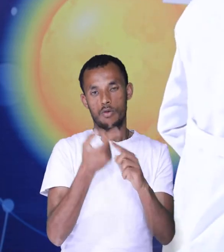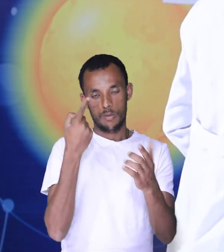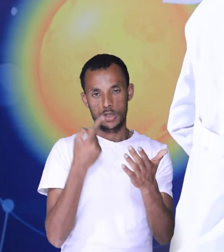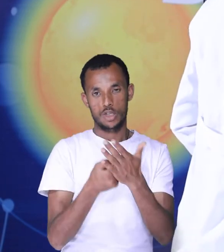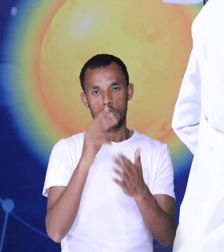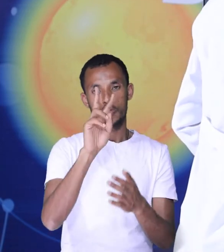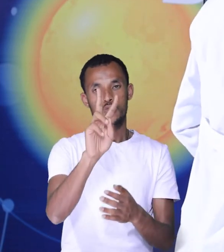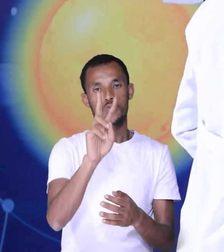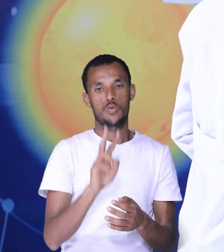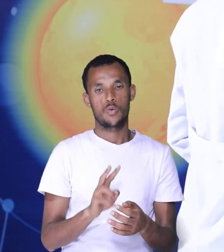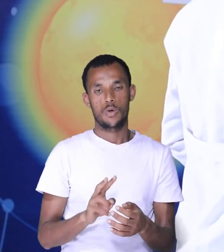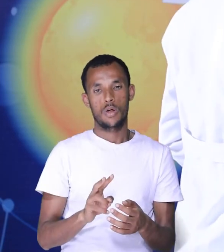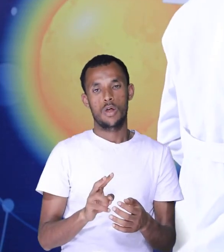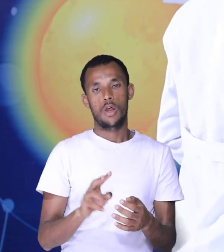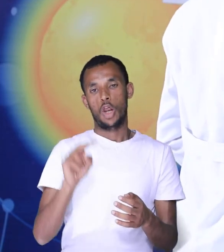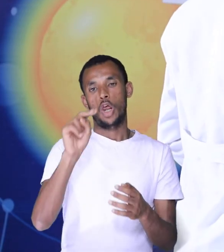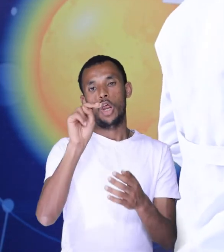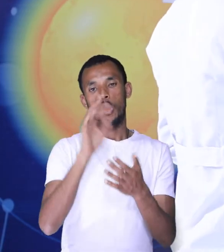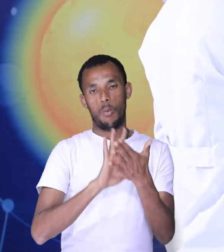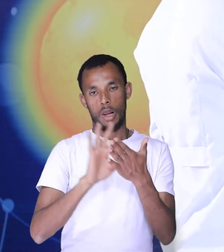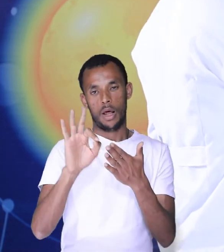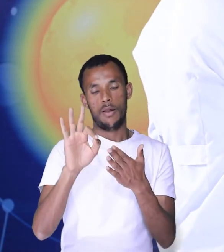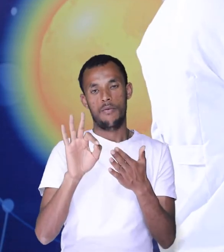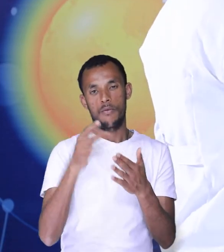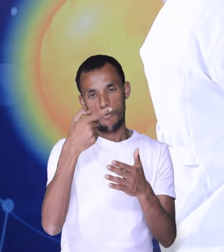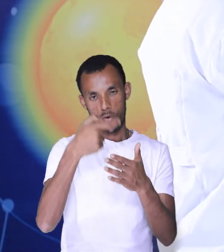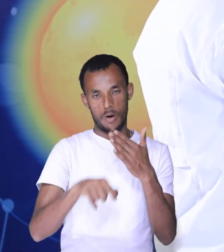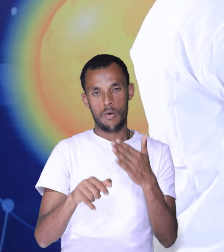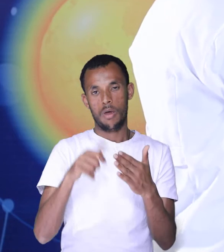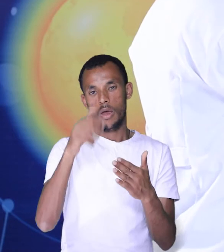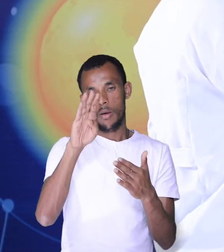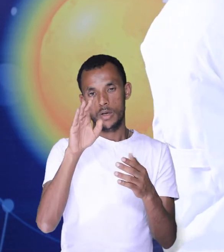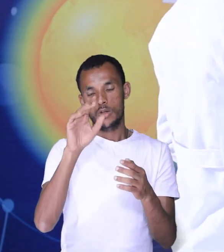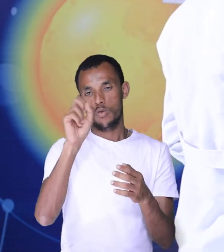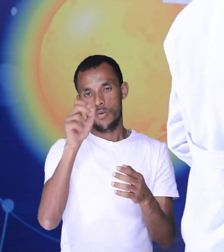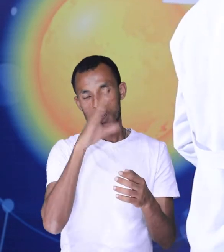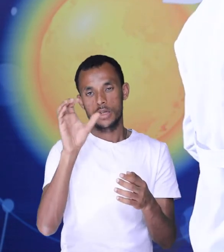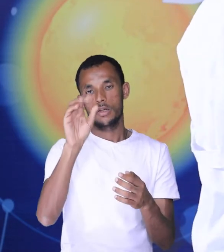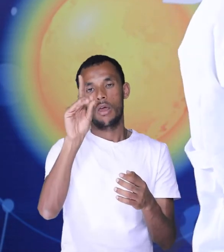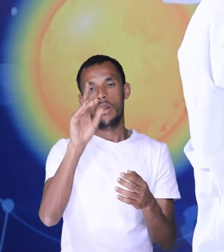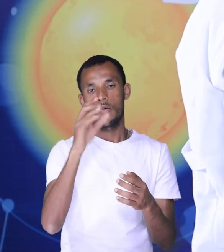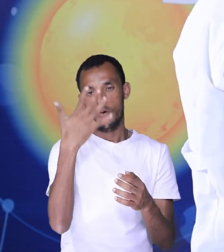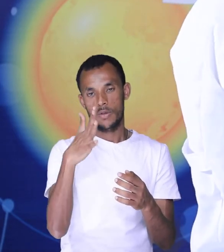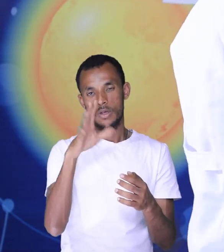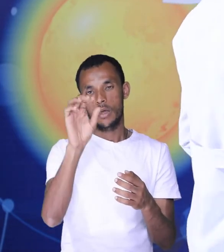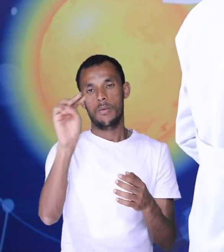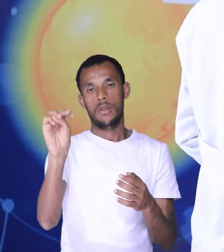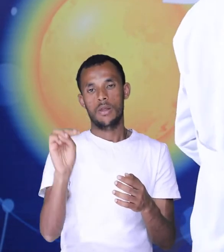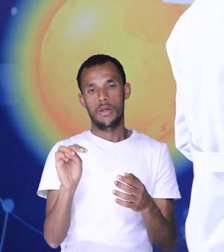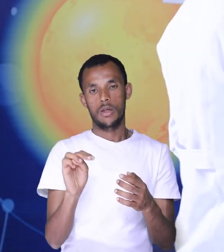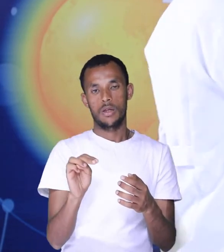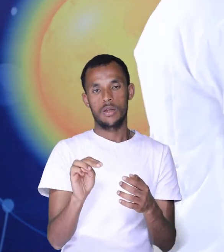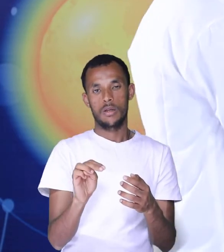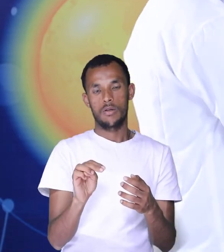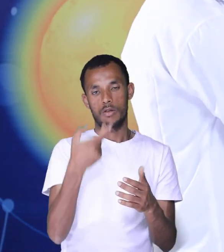two numerical values, AB is 12 centimeter and CD is 15 centimeter, which is given.